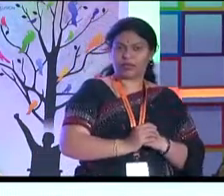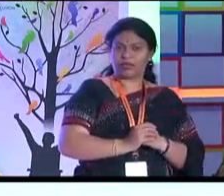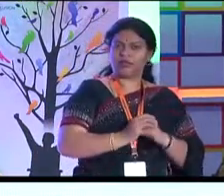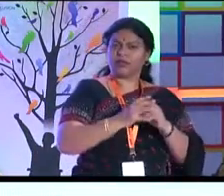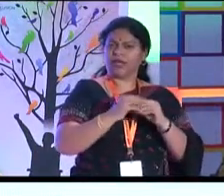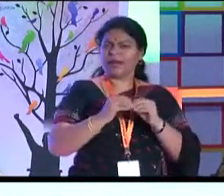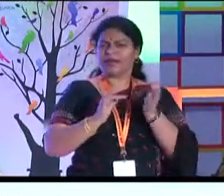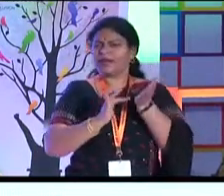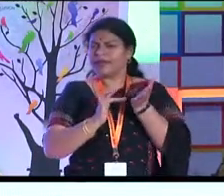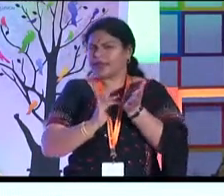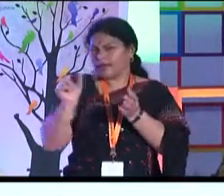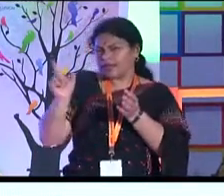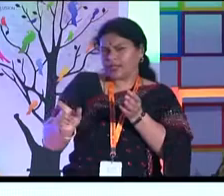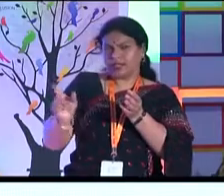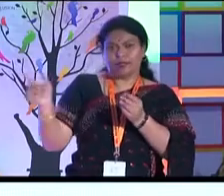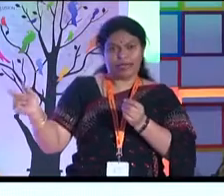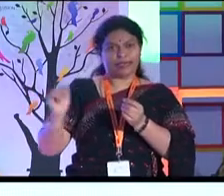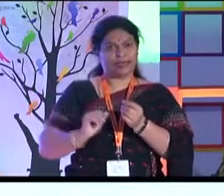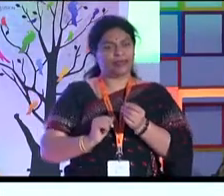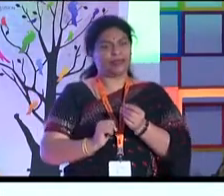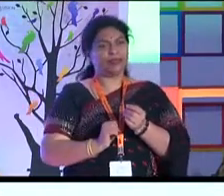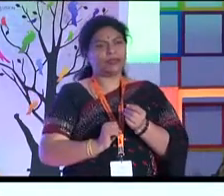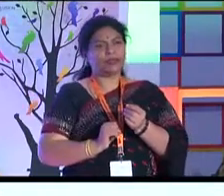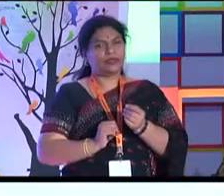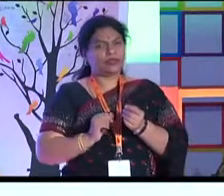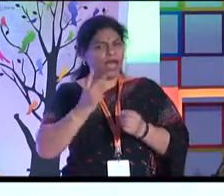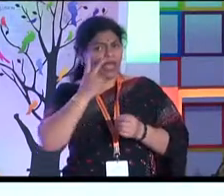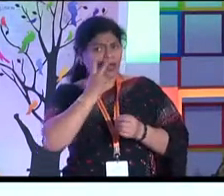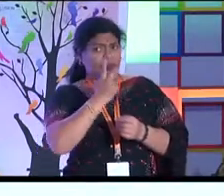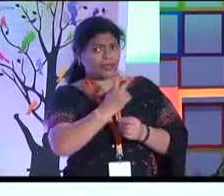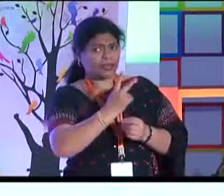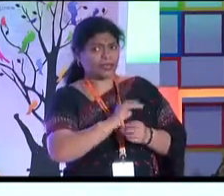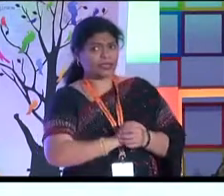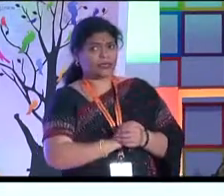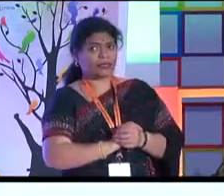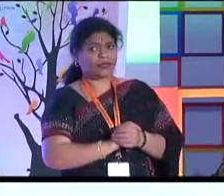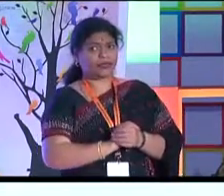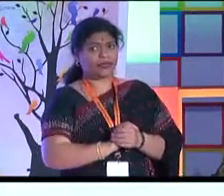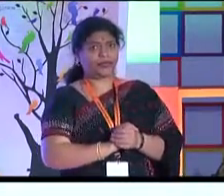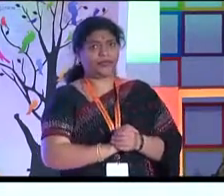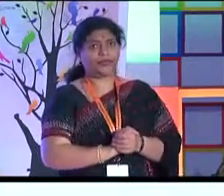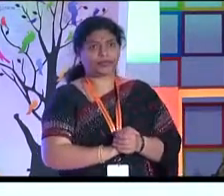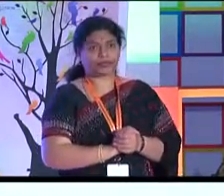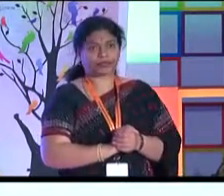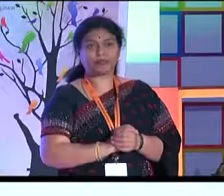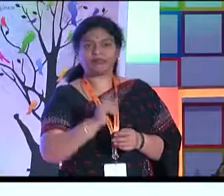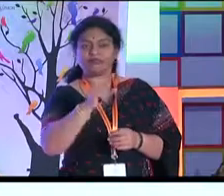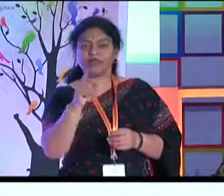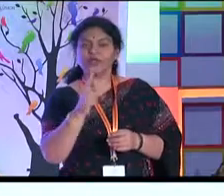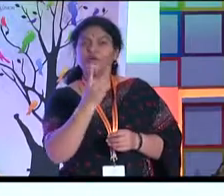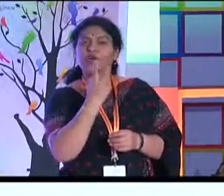a technical person, as a technologist, I felt that the area that I would look at, of course, you are looking